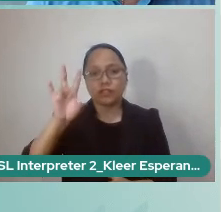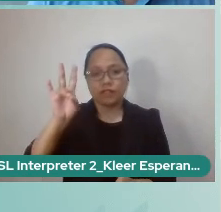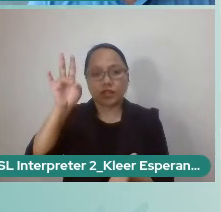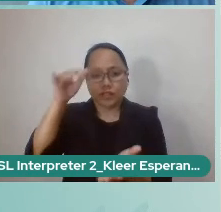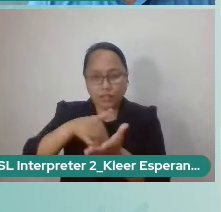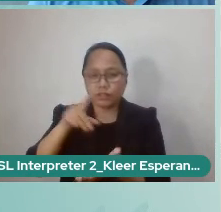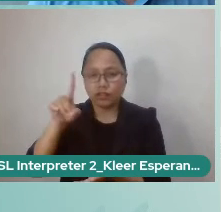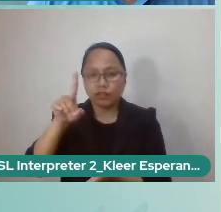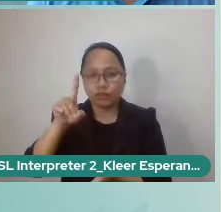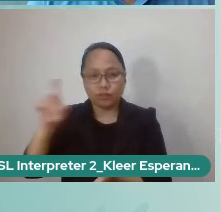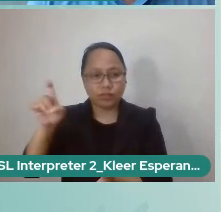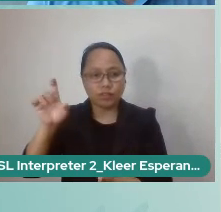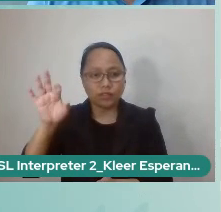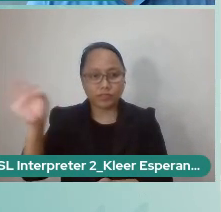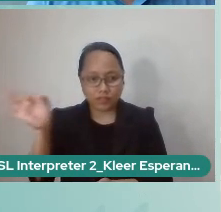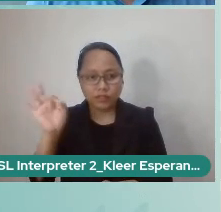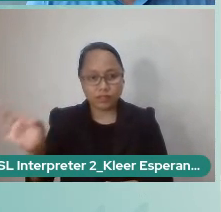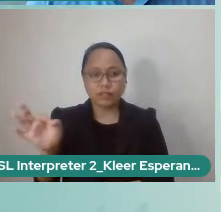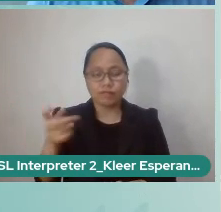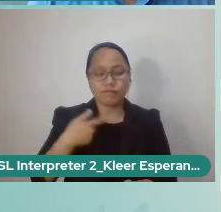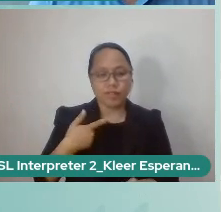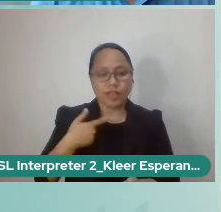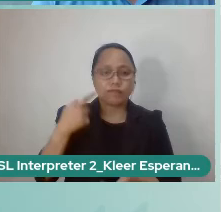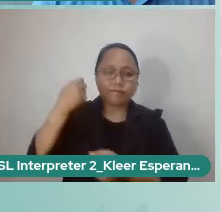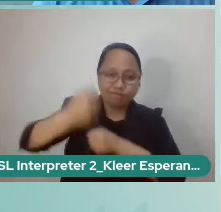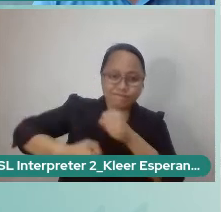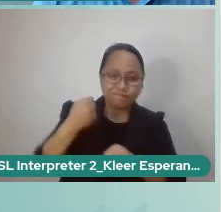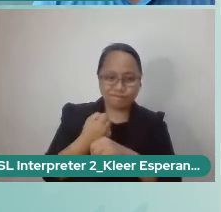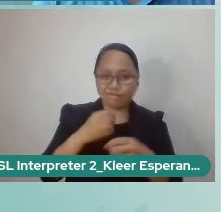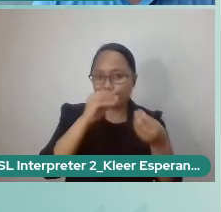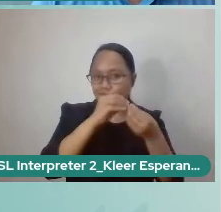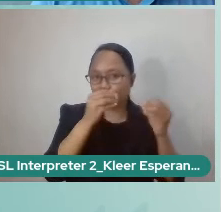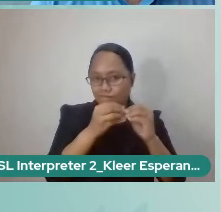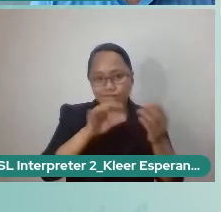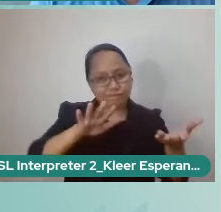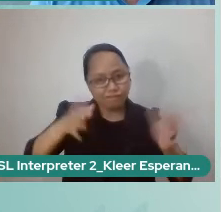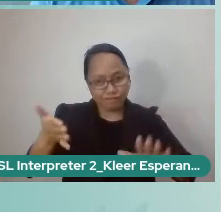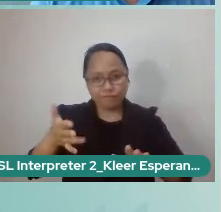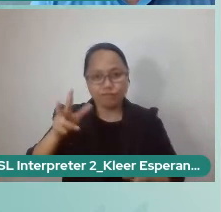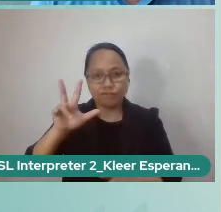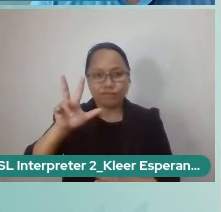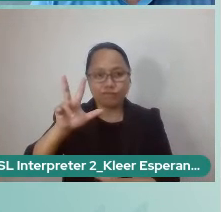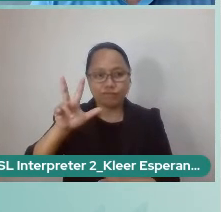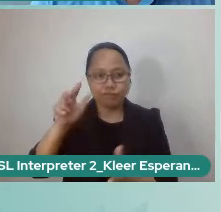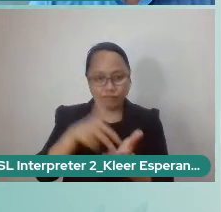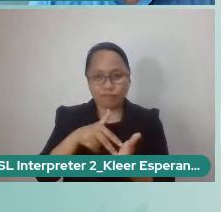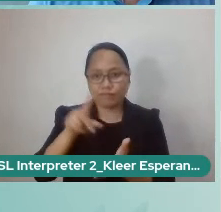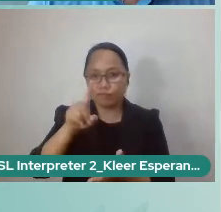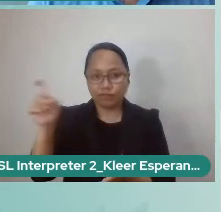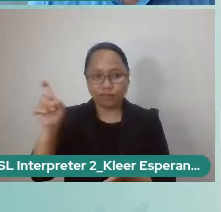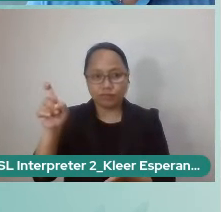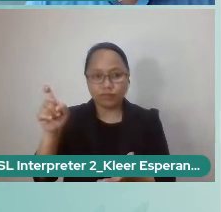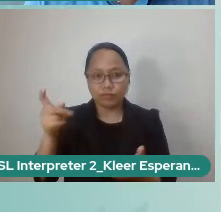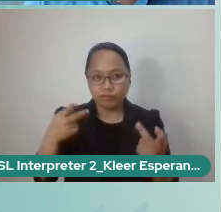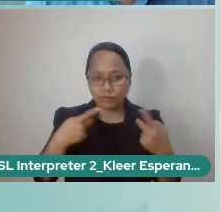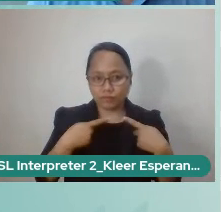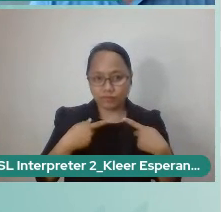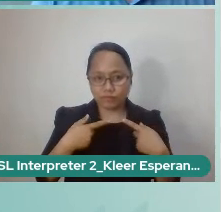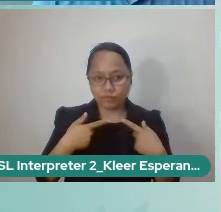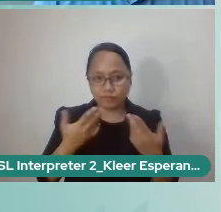cases at 7,190, and the deaths are at